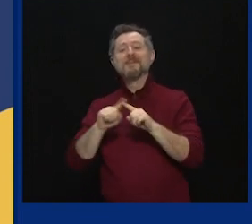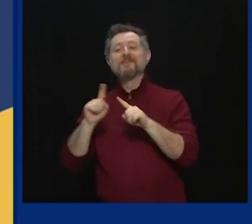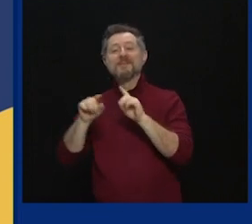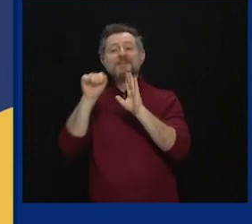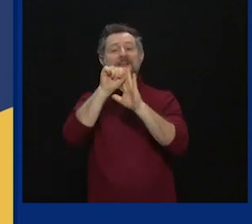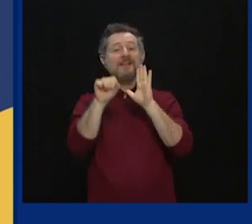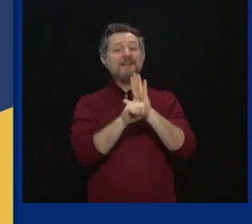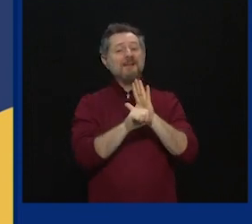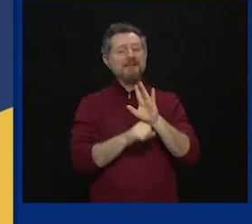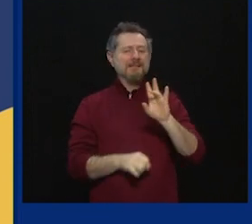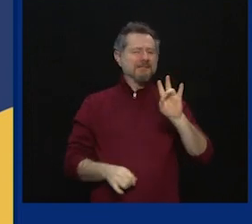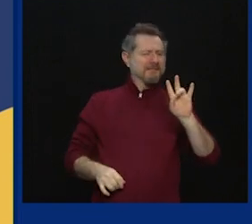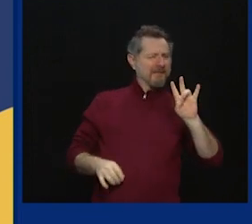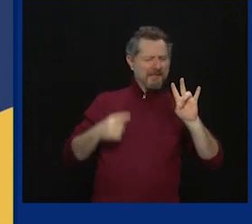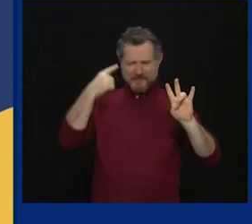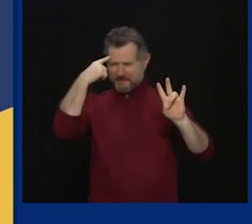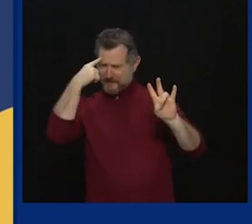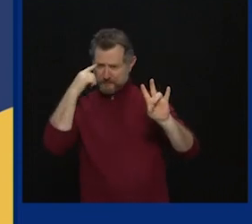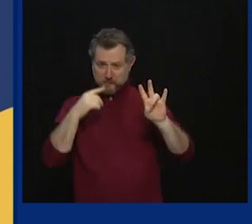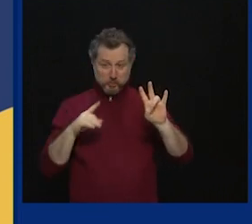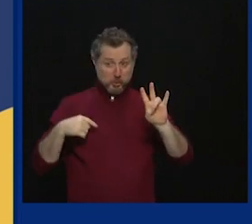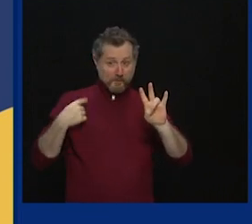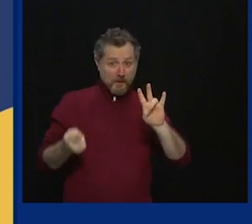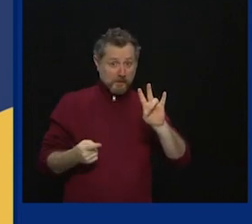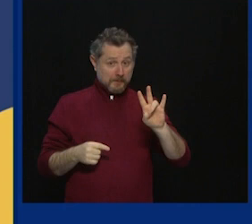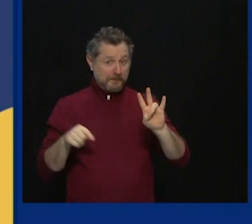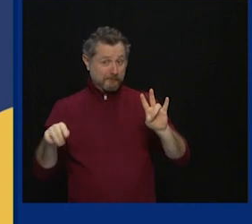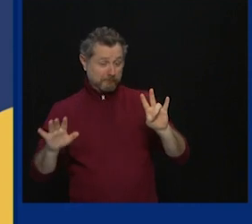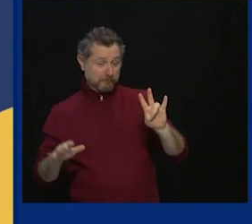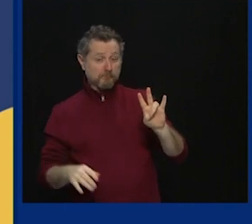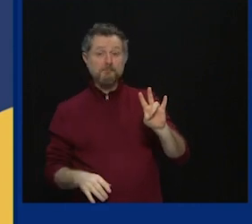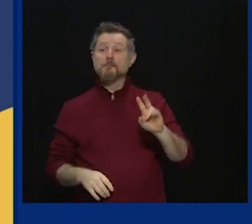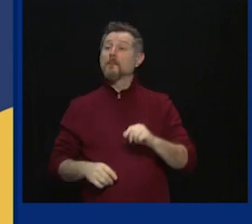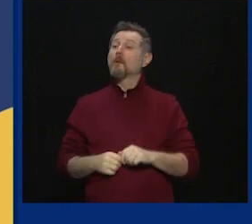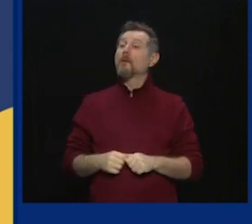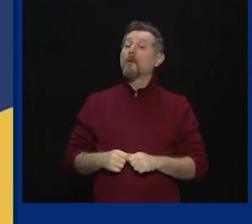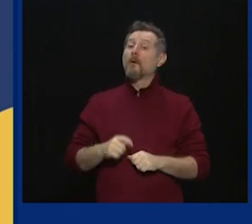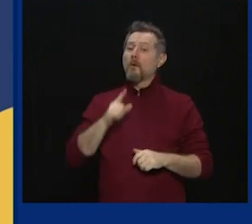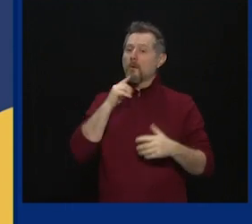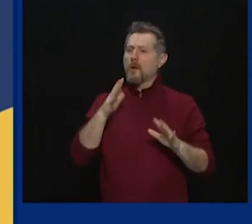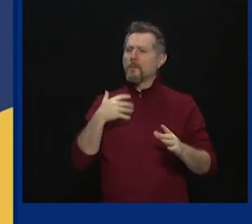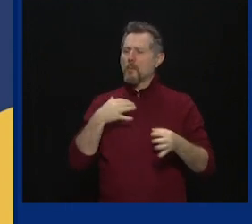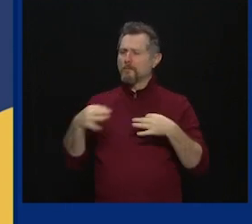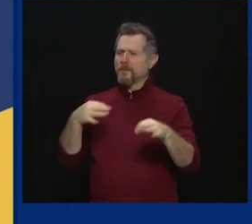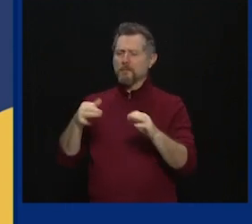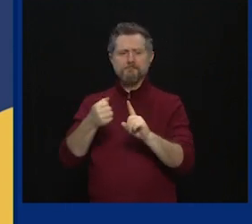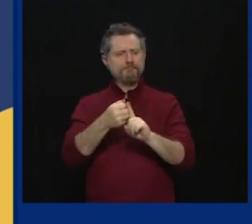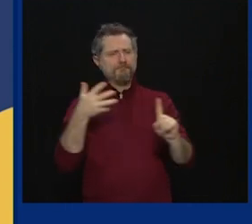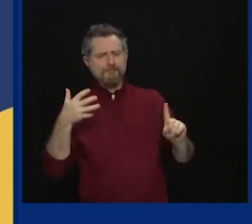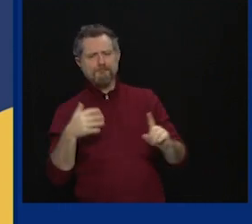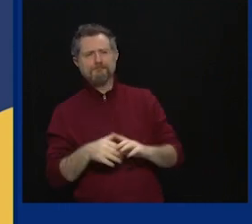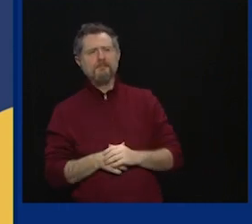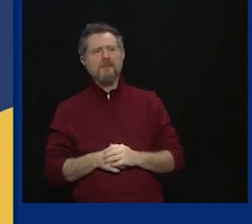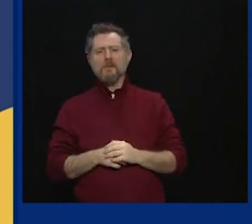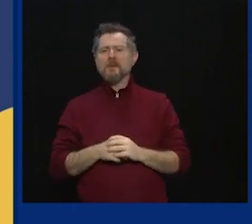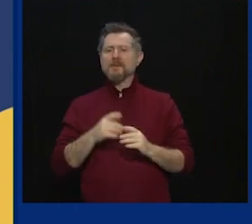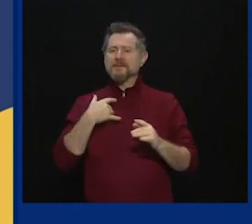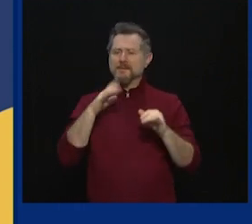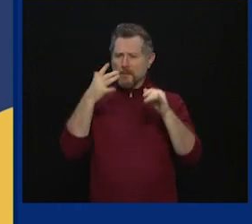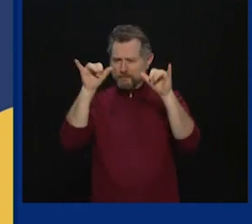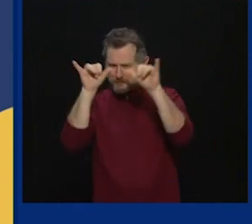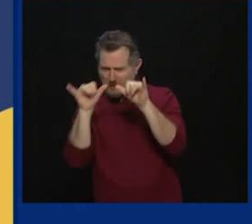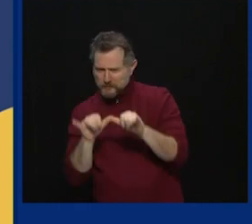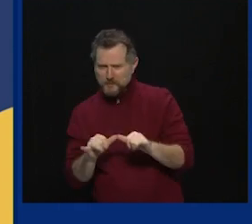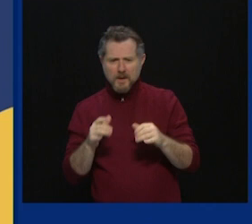done this. And let me walk through the metrics for anybody who may be confused as to why we did this. We've been talking about this. This is not